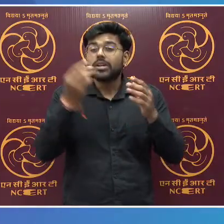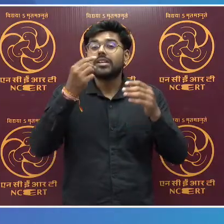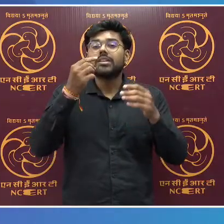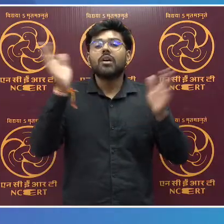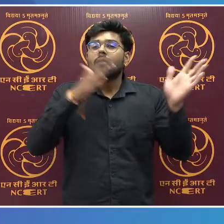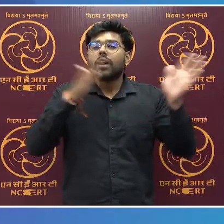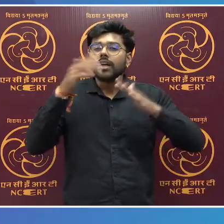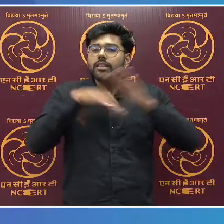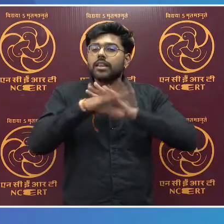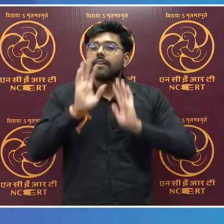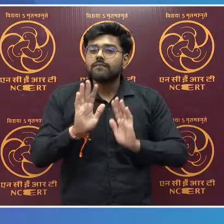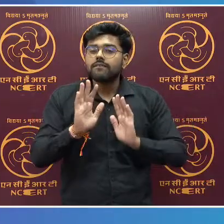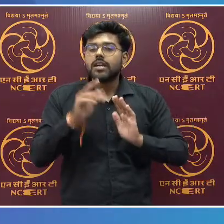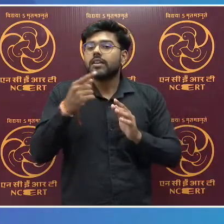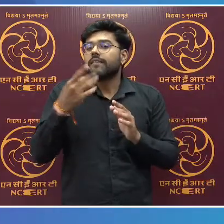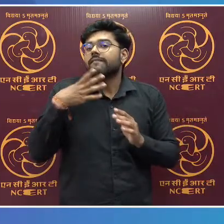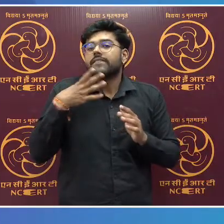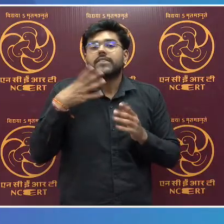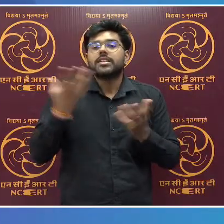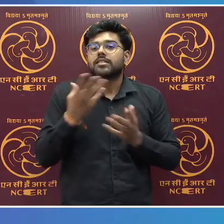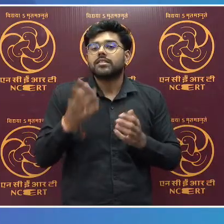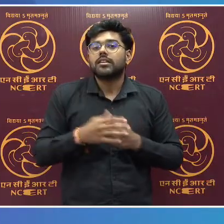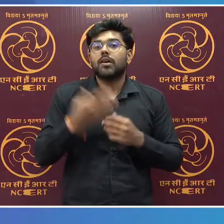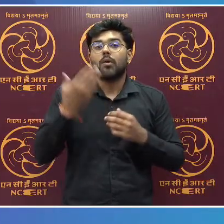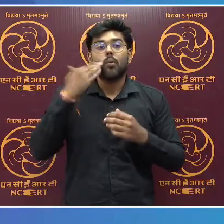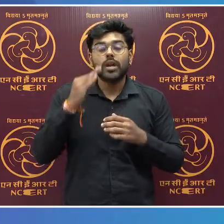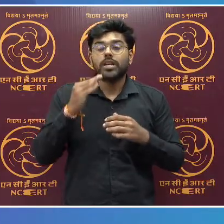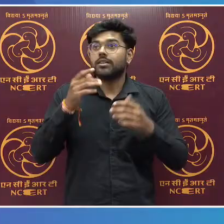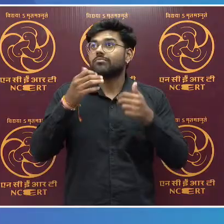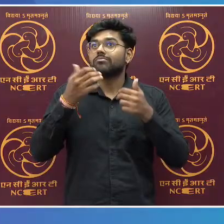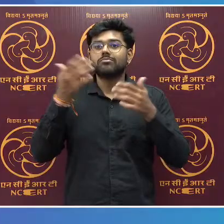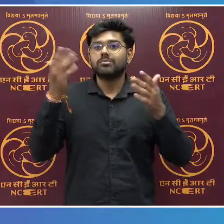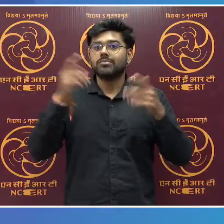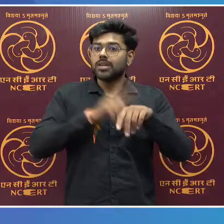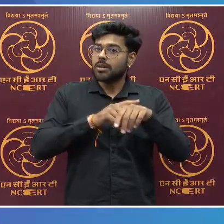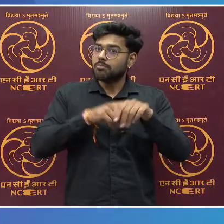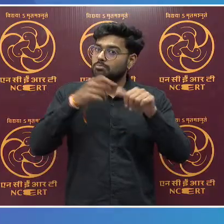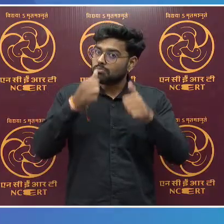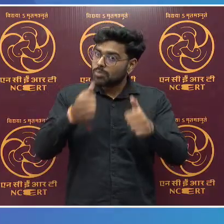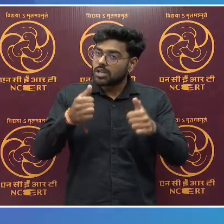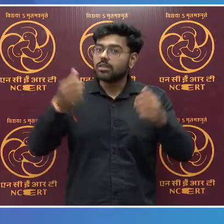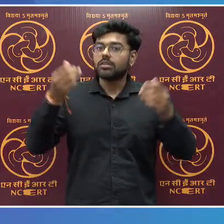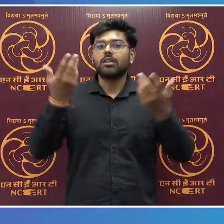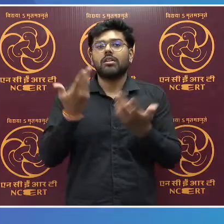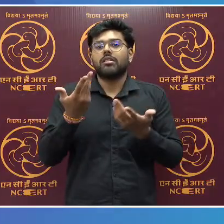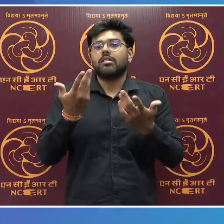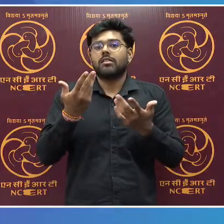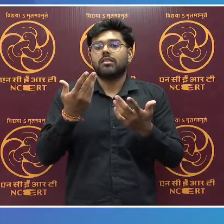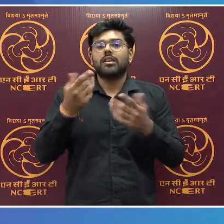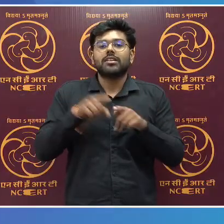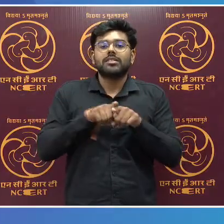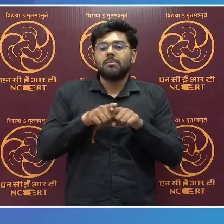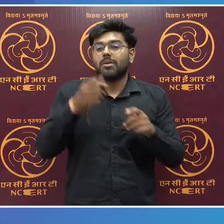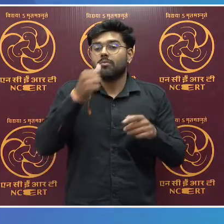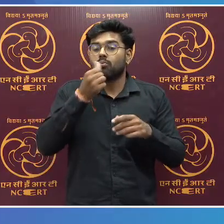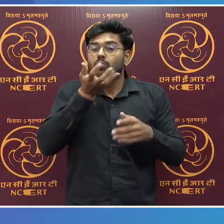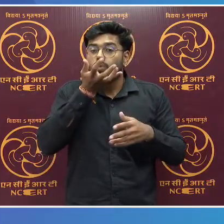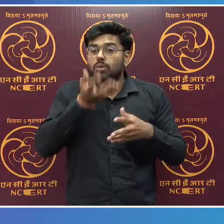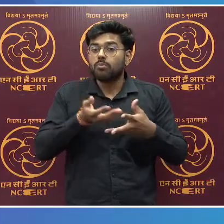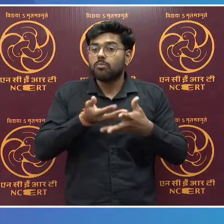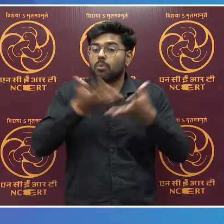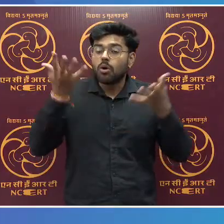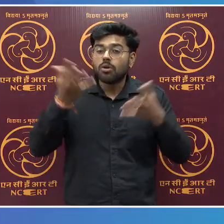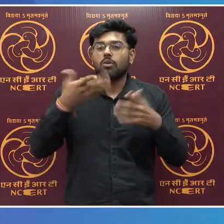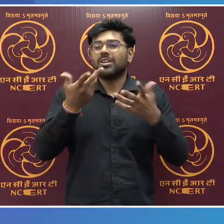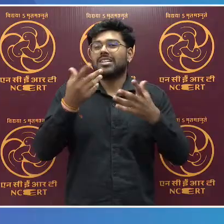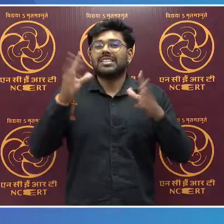So, what they wait for? They wait for the right condition. The right condition is proper amount of